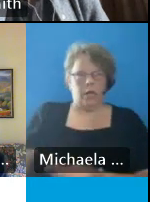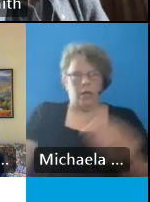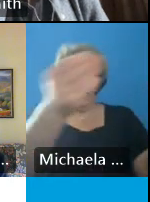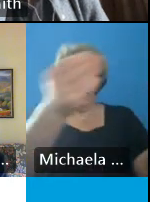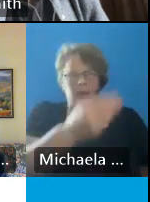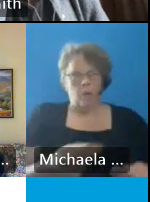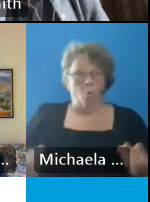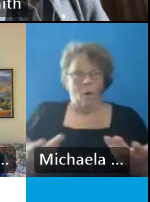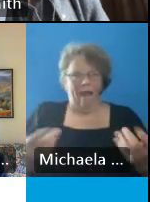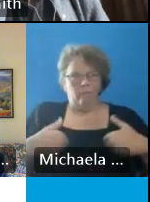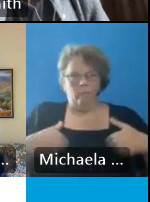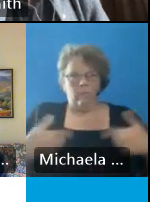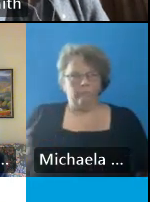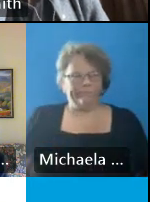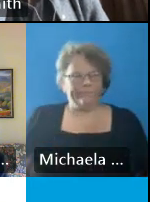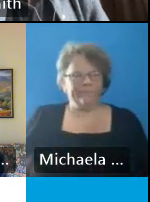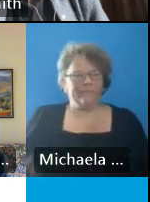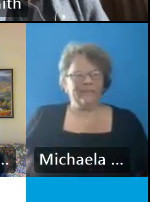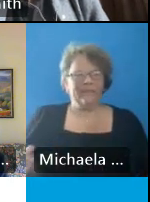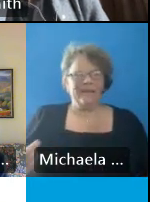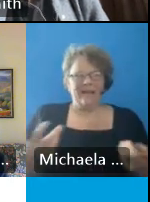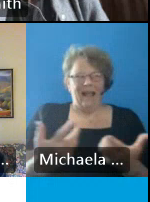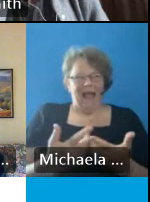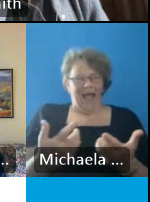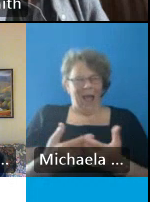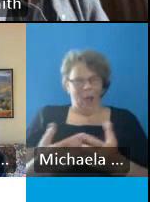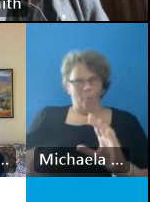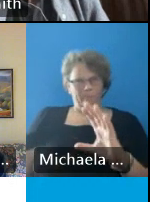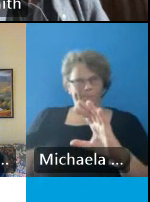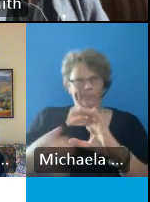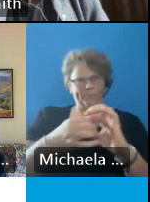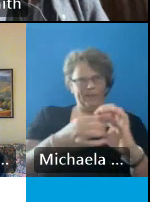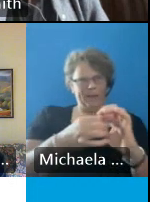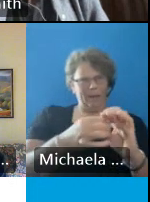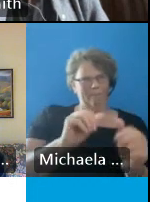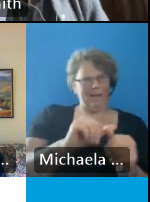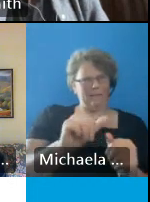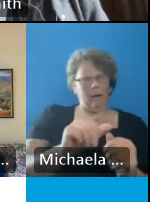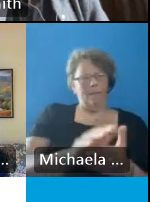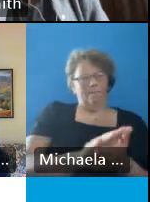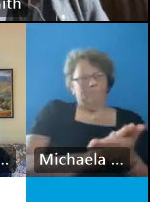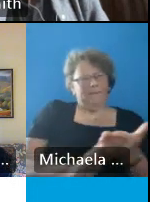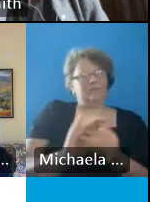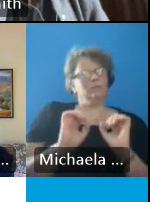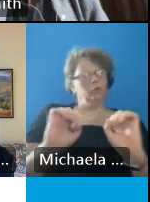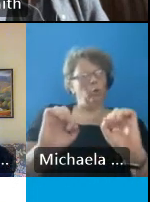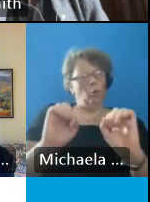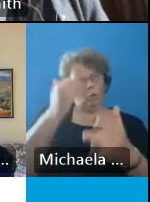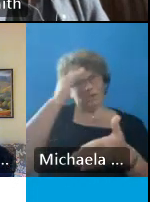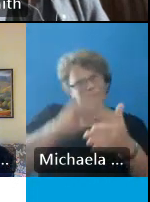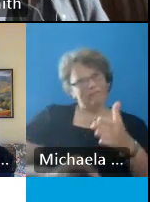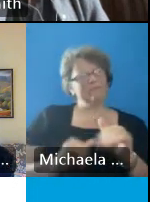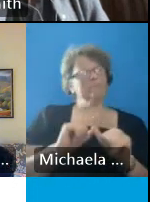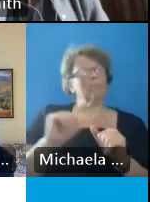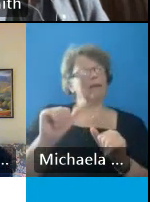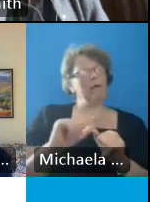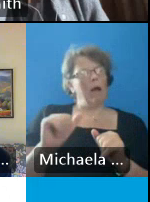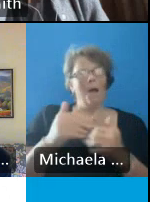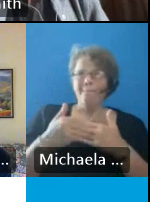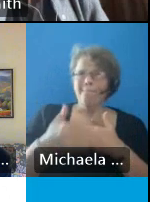different organisations and different pathways. How do we better join some of that up so the experience is better, it's more efficient, and that those